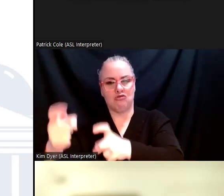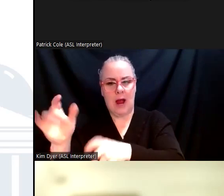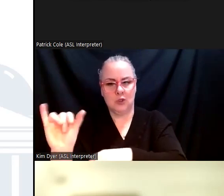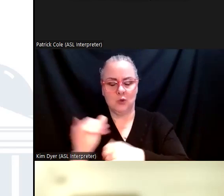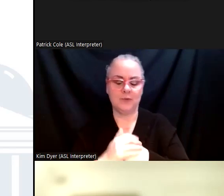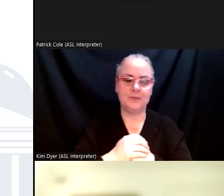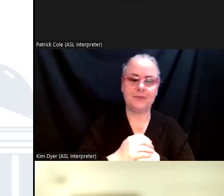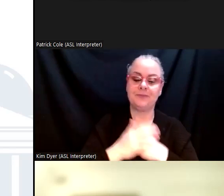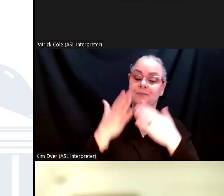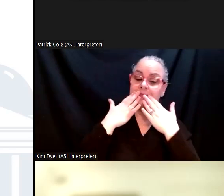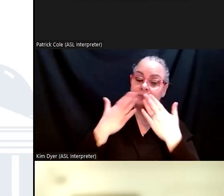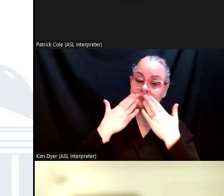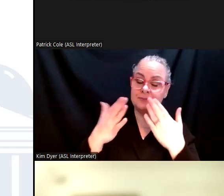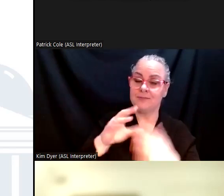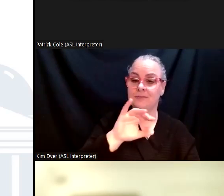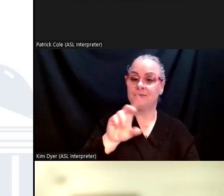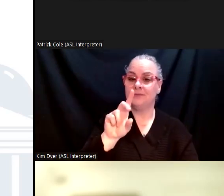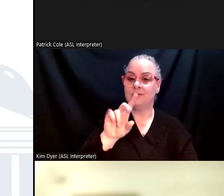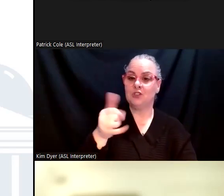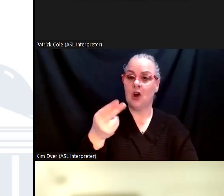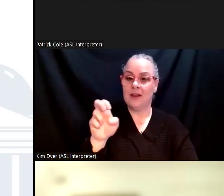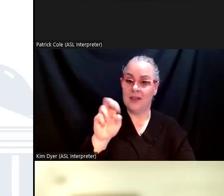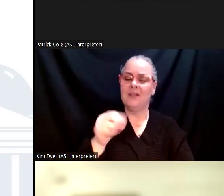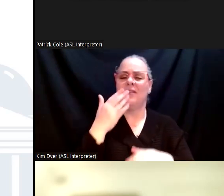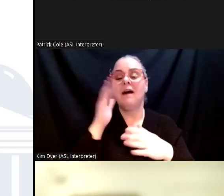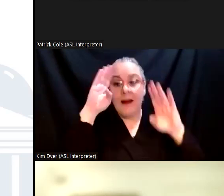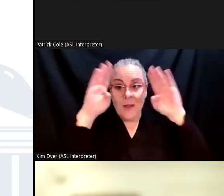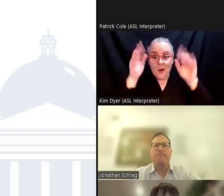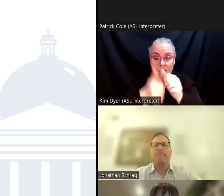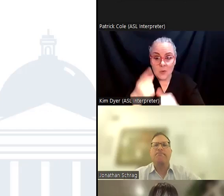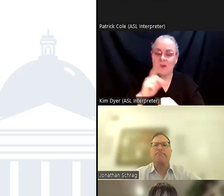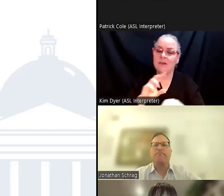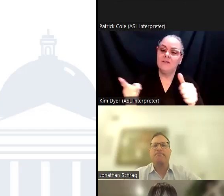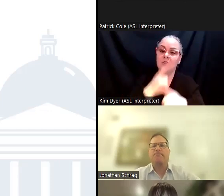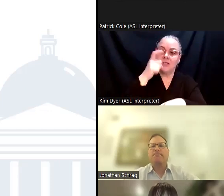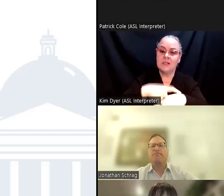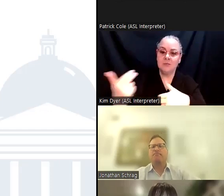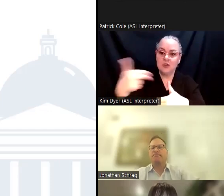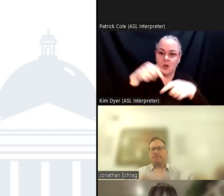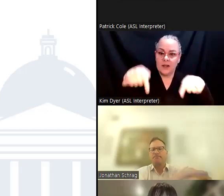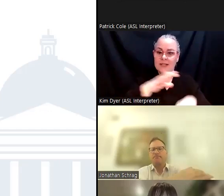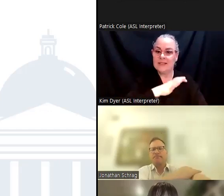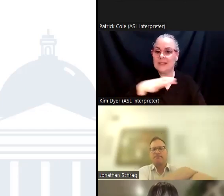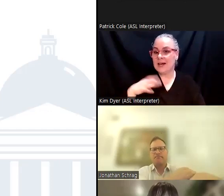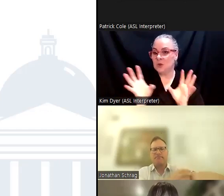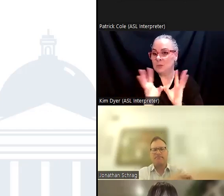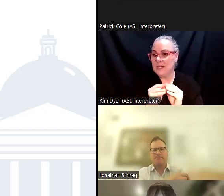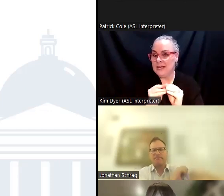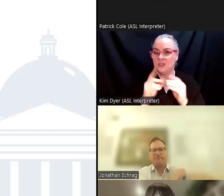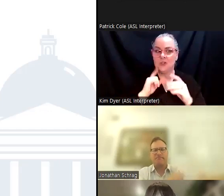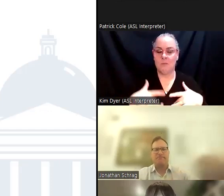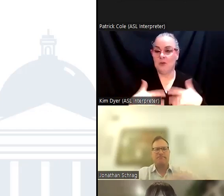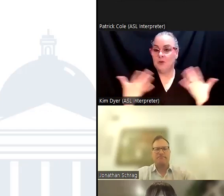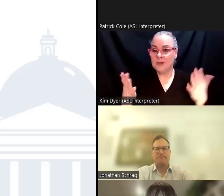Great. Thank you, Jonathan, and hi, everyone. And this is my first time joining the Environmental Justice Council meeting, so I'm really glad to be